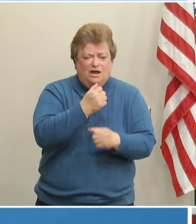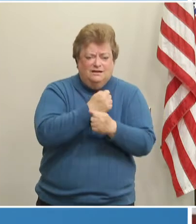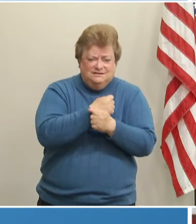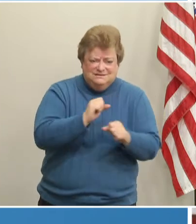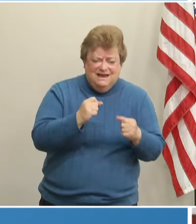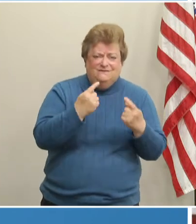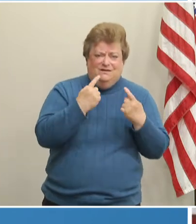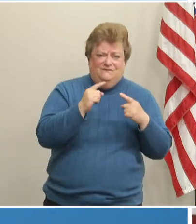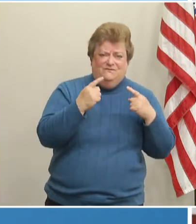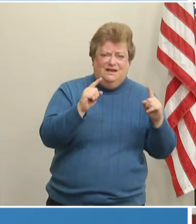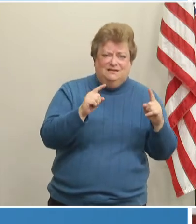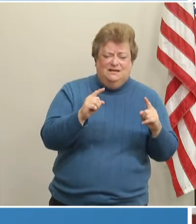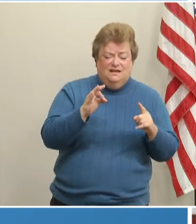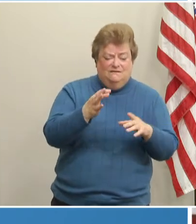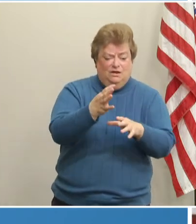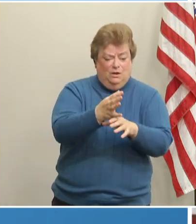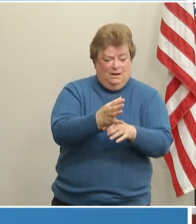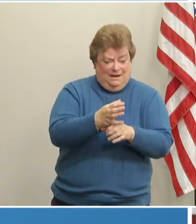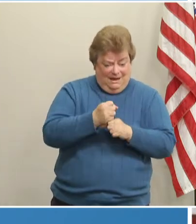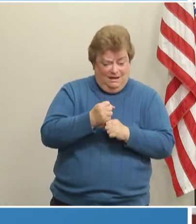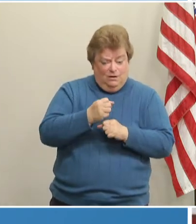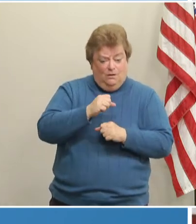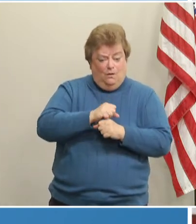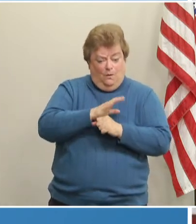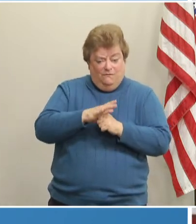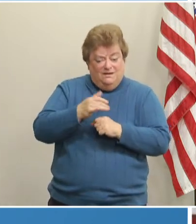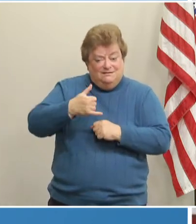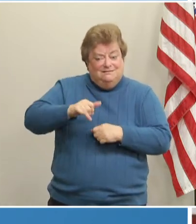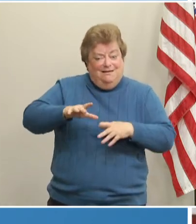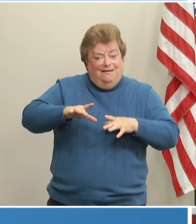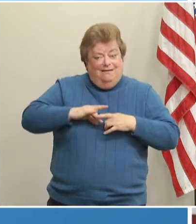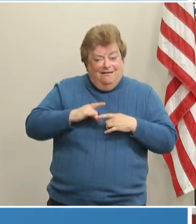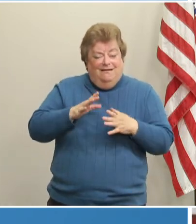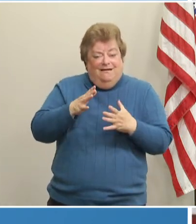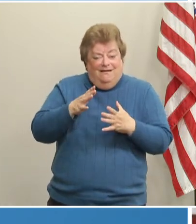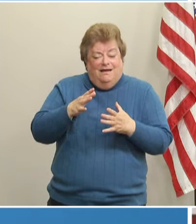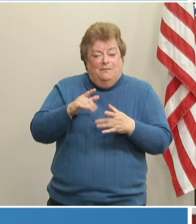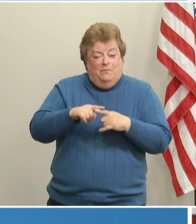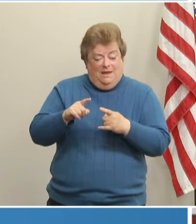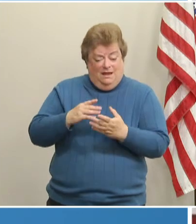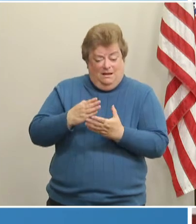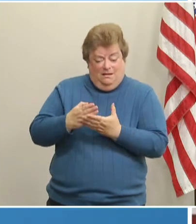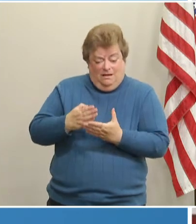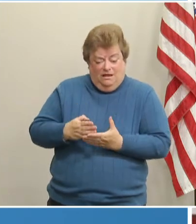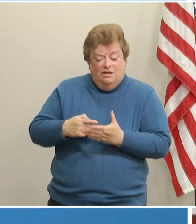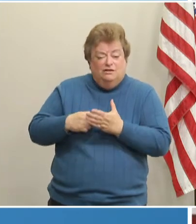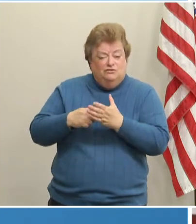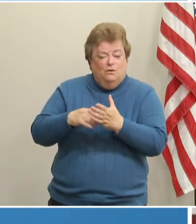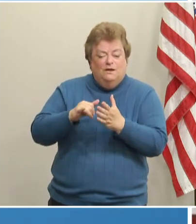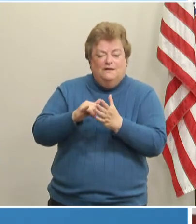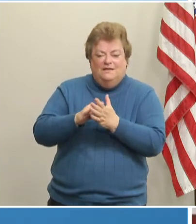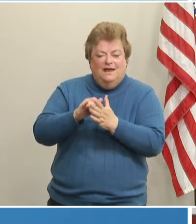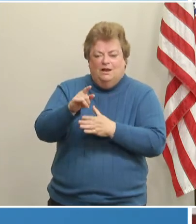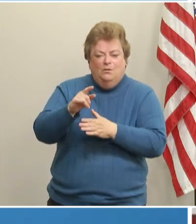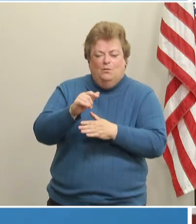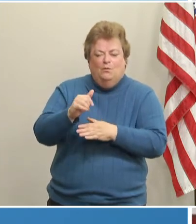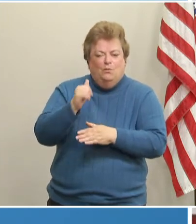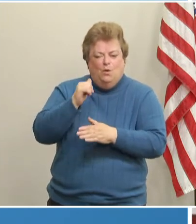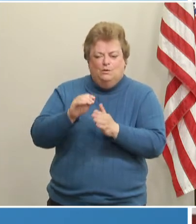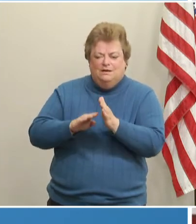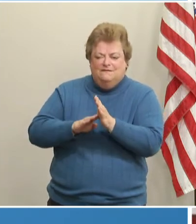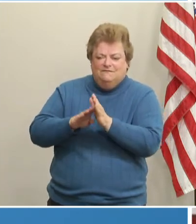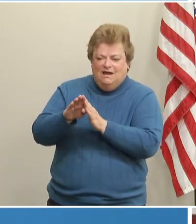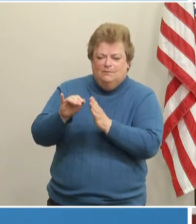even if you do get it, much less likely evidence is showing to develop any of these kind of symptoms, including